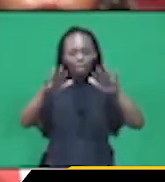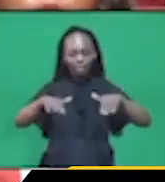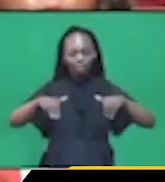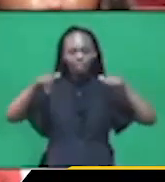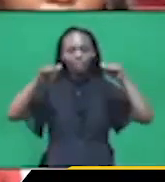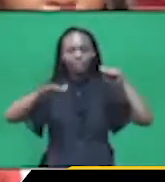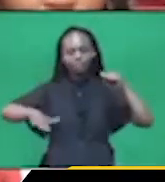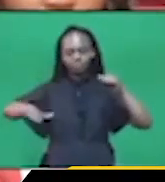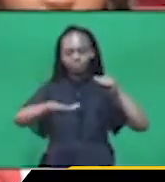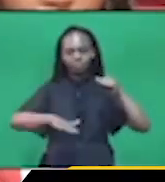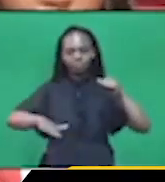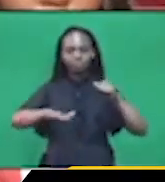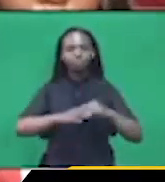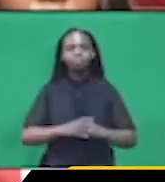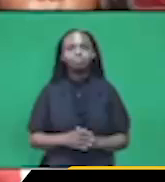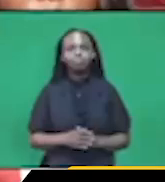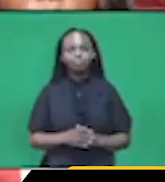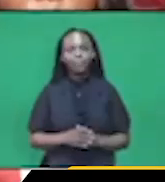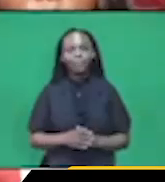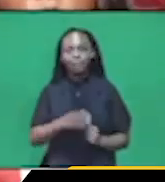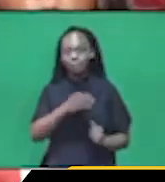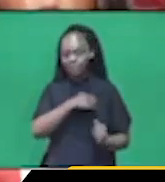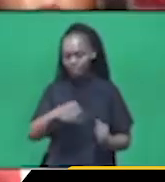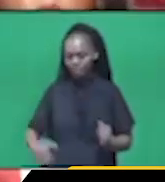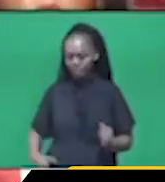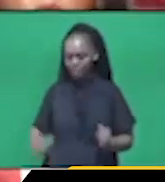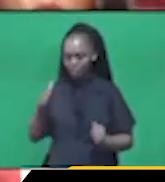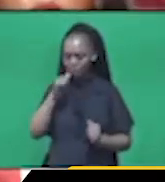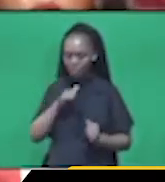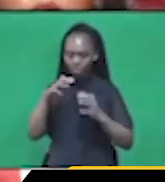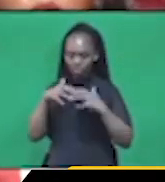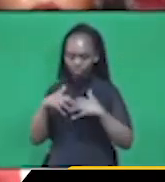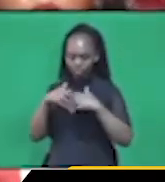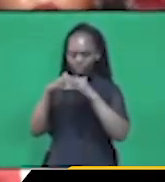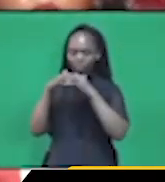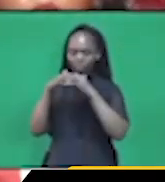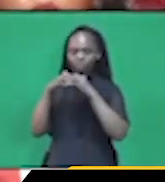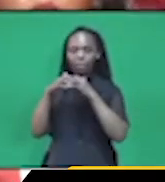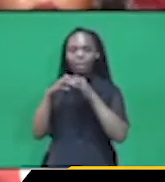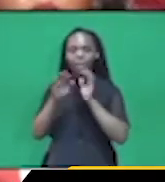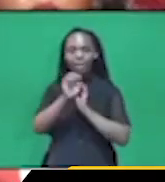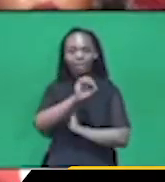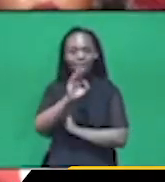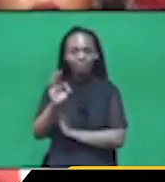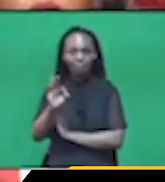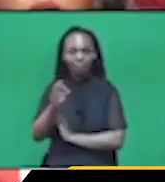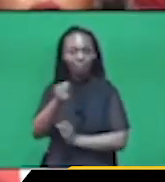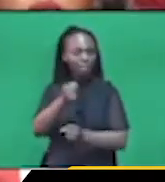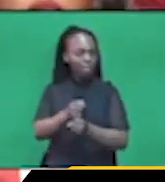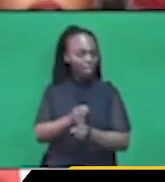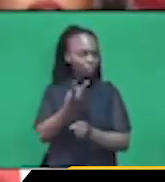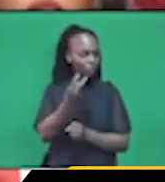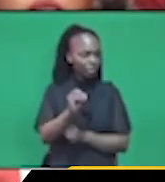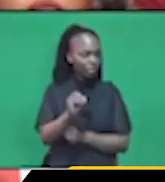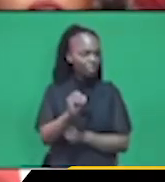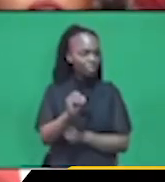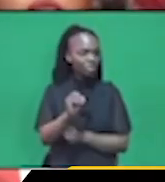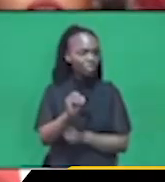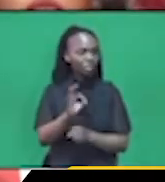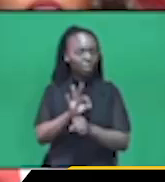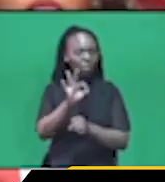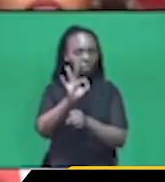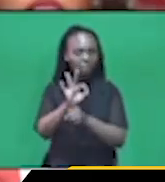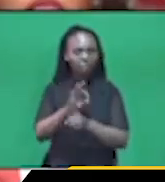President, when the EFF was founded, it was founded in 2013. EFF were the champions